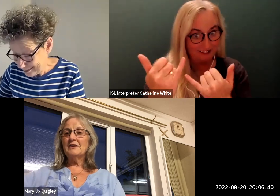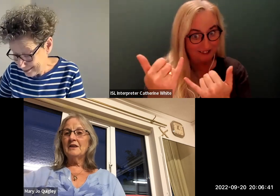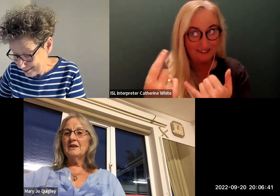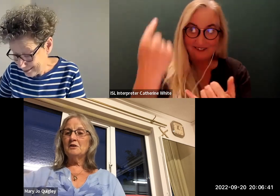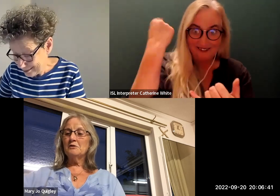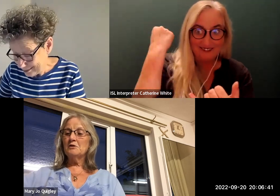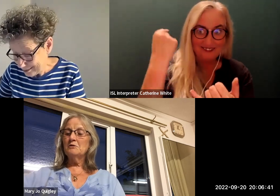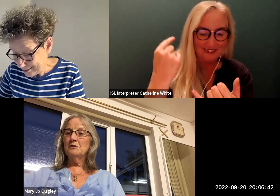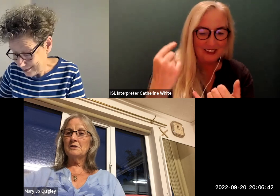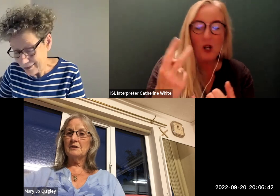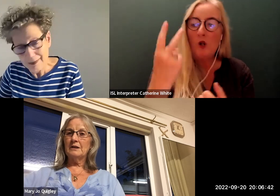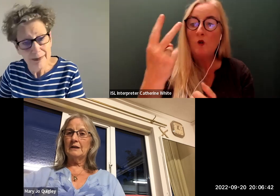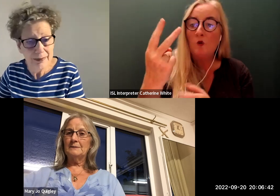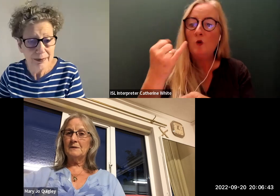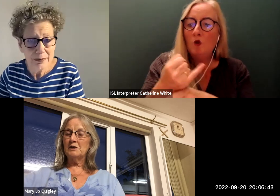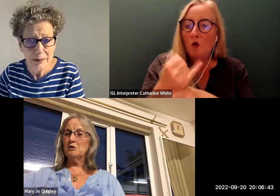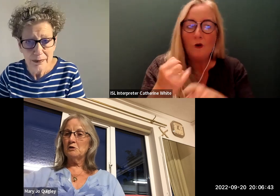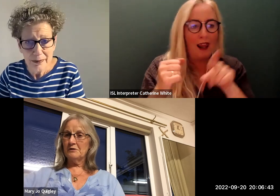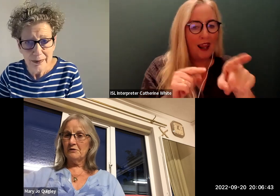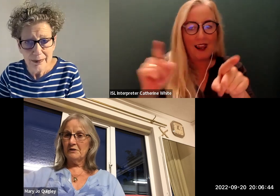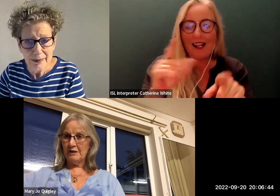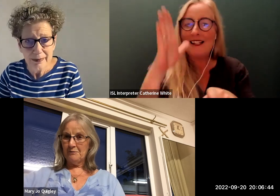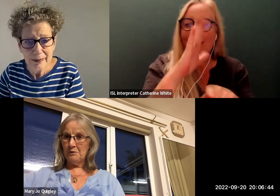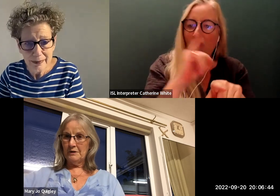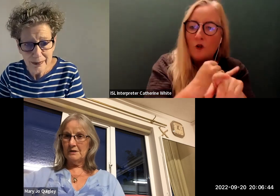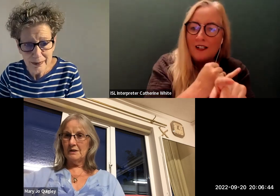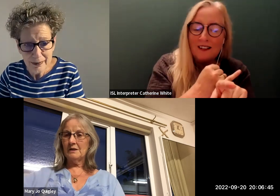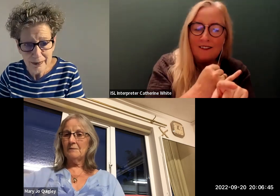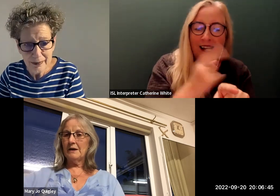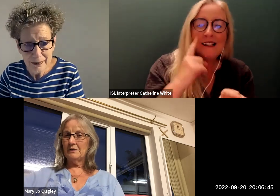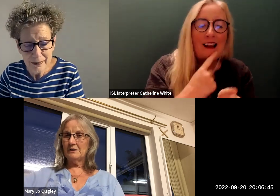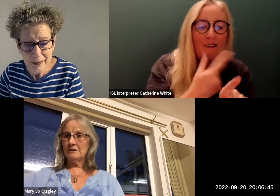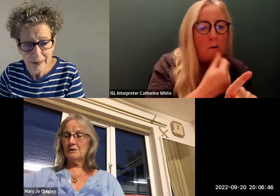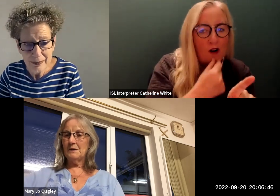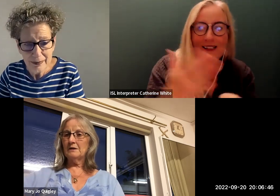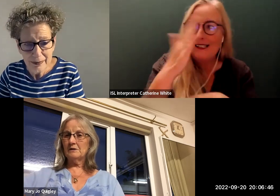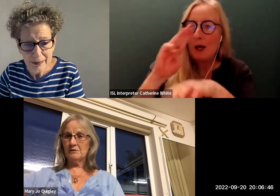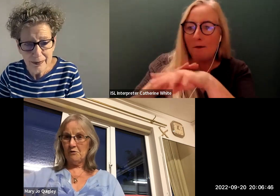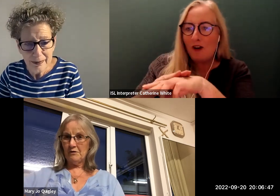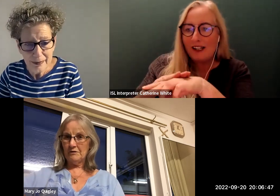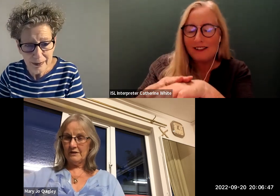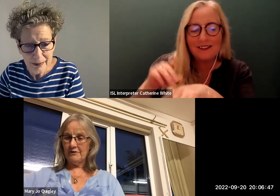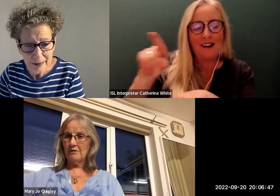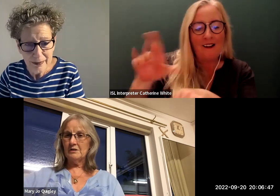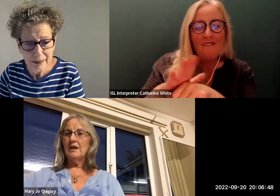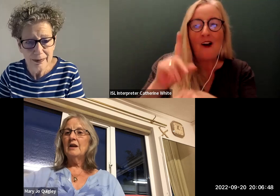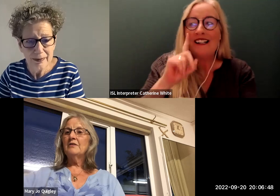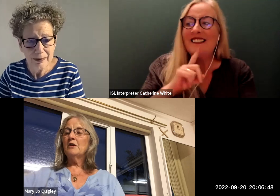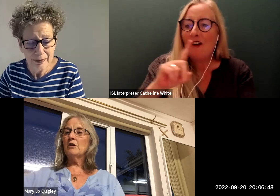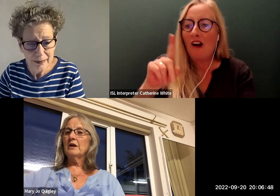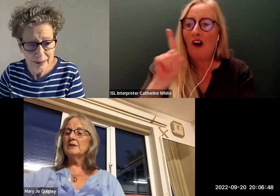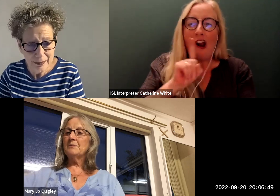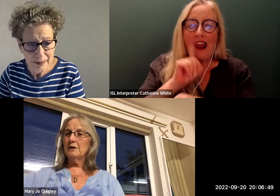And the two schools, St. Joseph's for the deaf boys and St. Mary's Dominicans for the deaf girls,